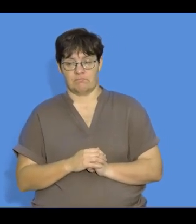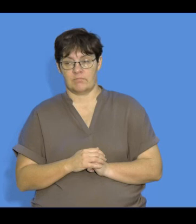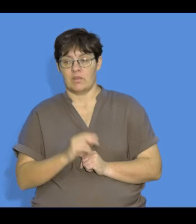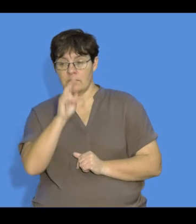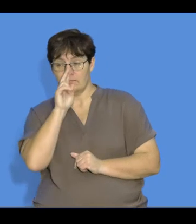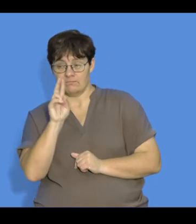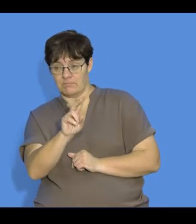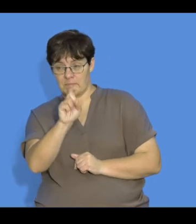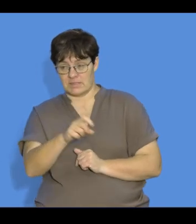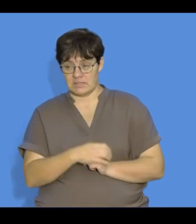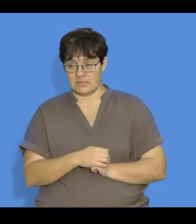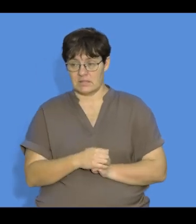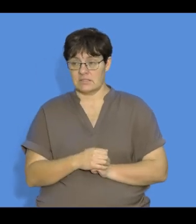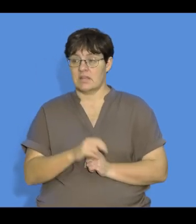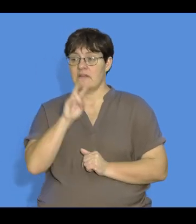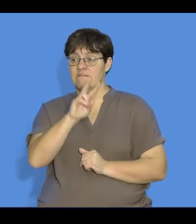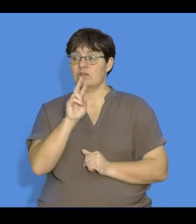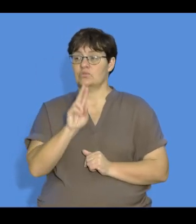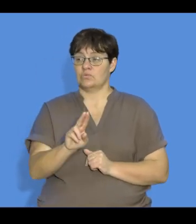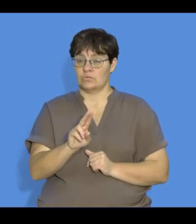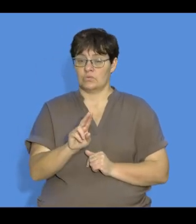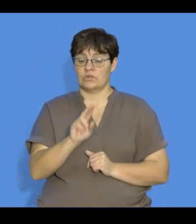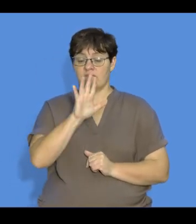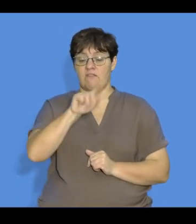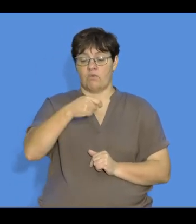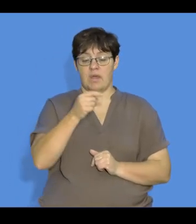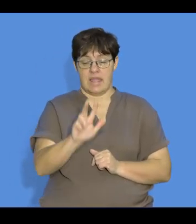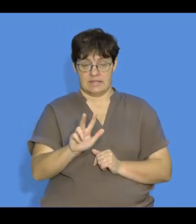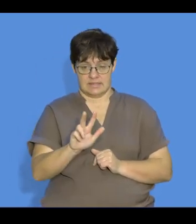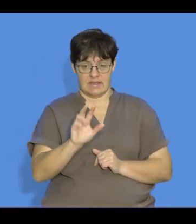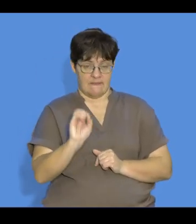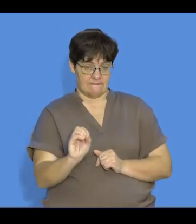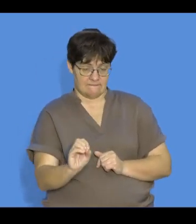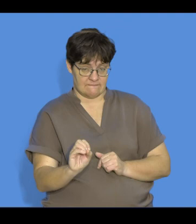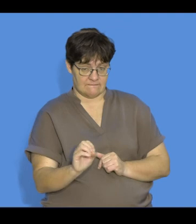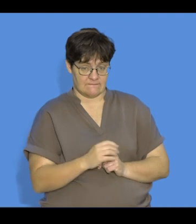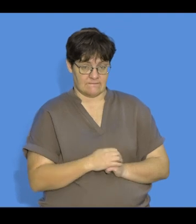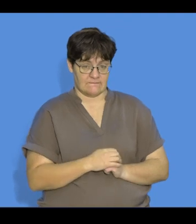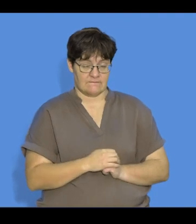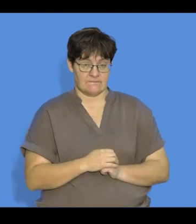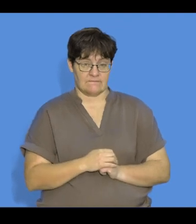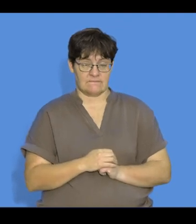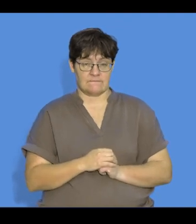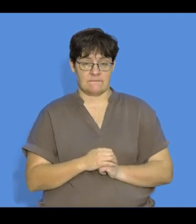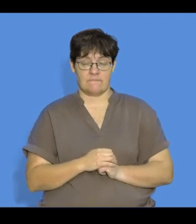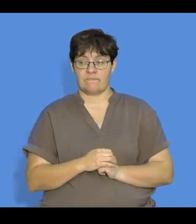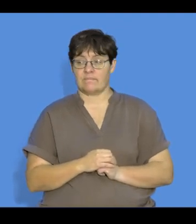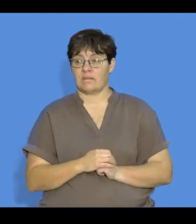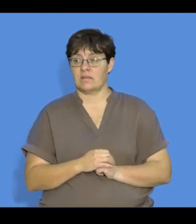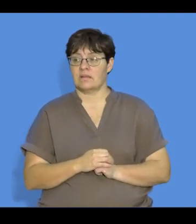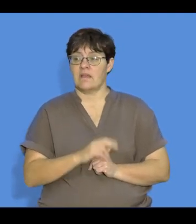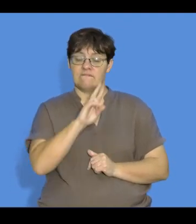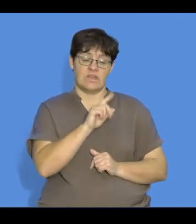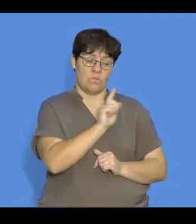that you need to pay attention to. So if V2 is 5.8, right? 5.8